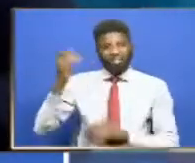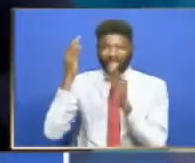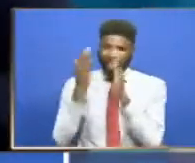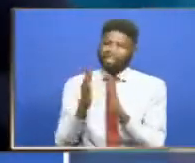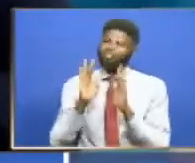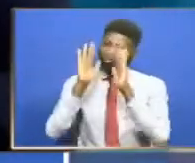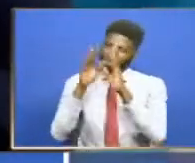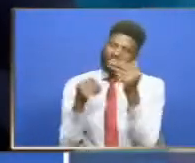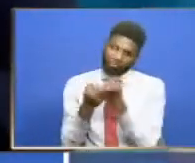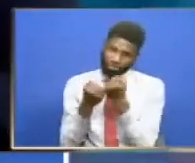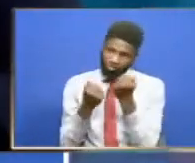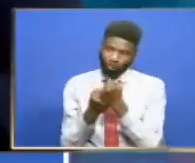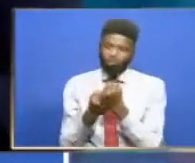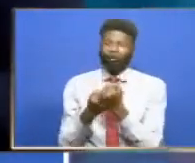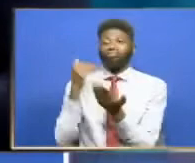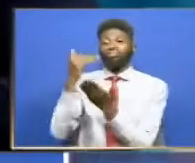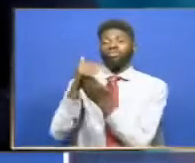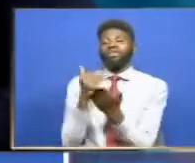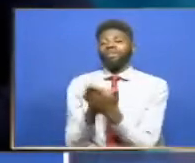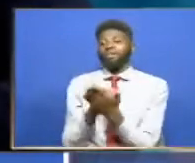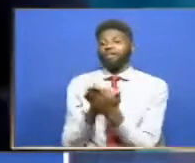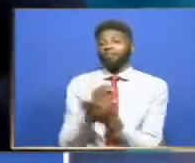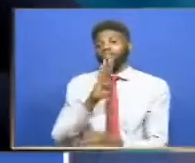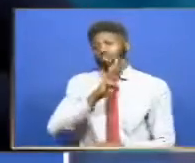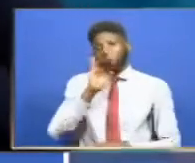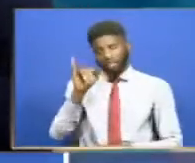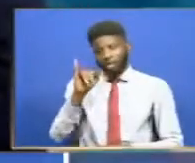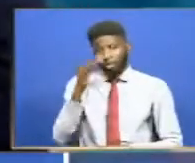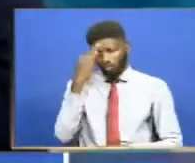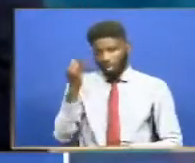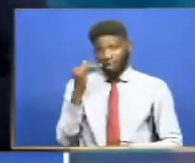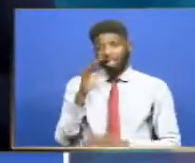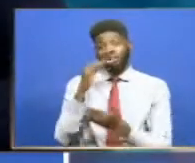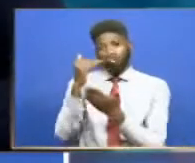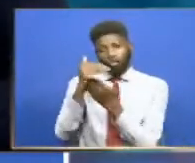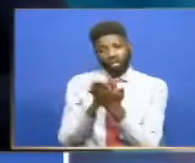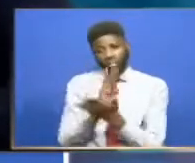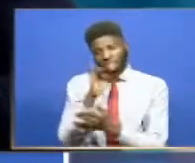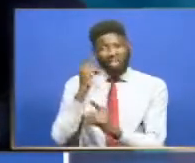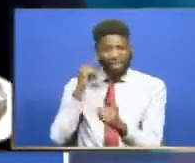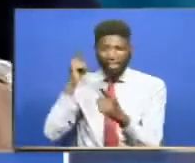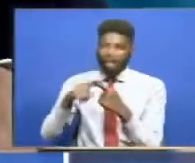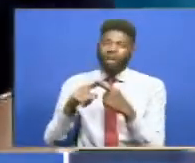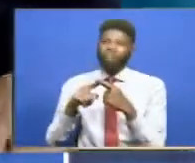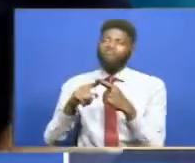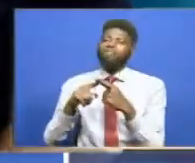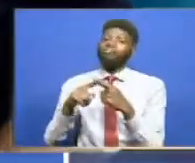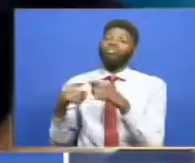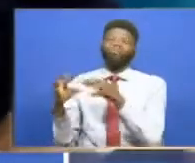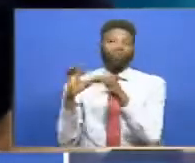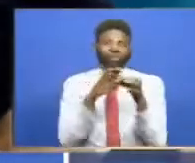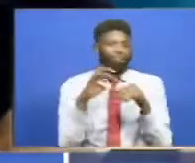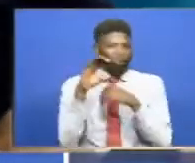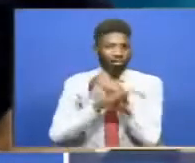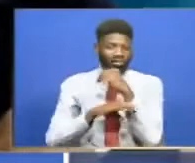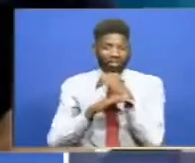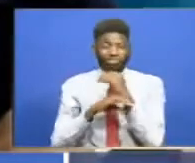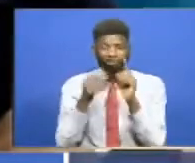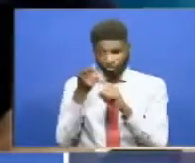the initiative, mm-hmm. because the initiative seeks to unite the country. Just on that basis, every Kenyan should support the